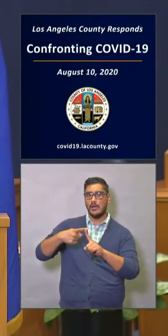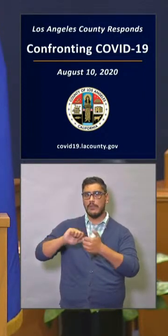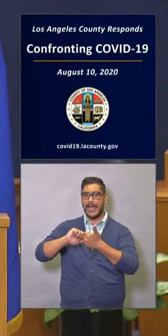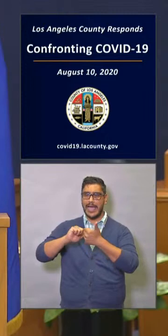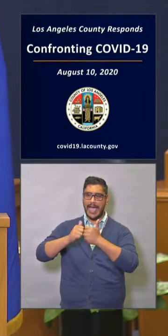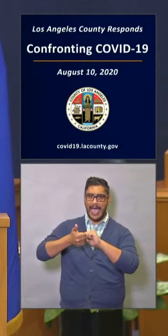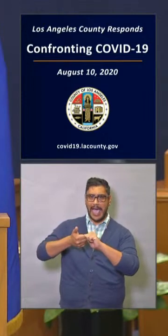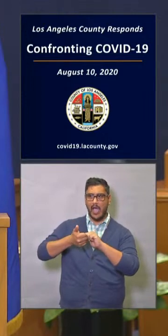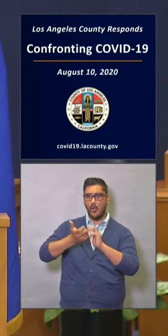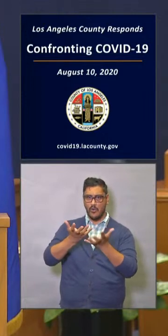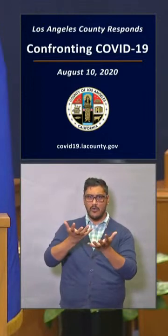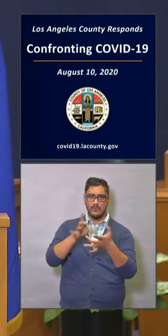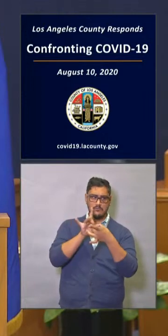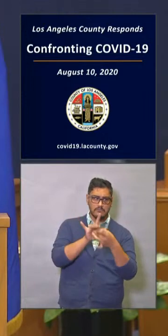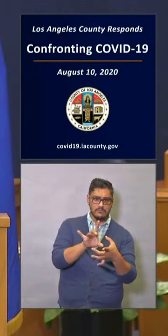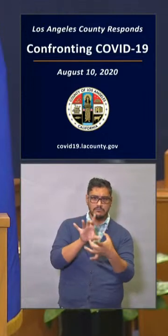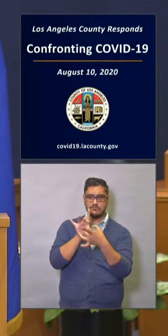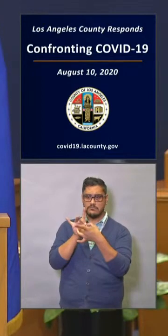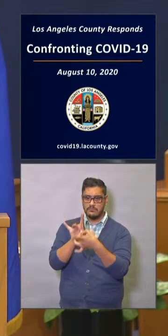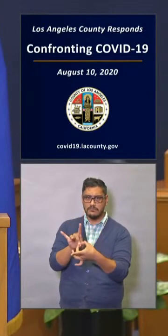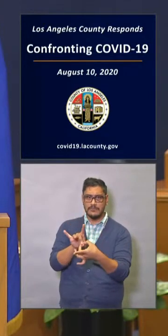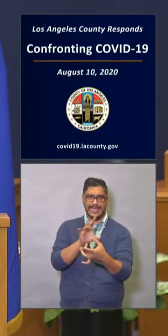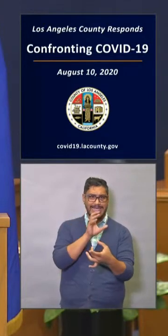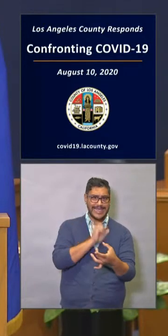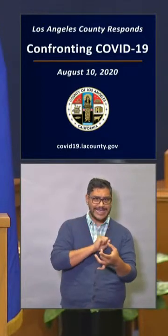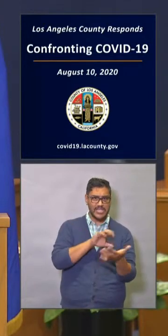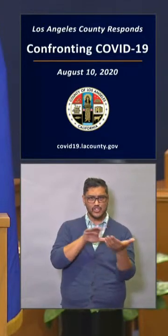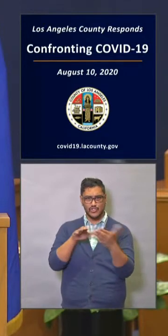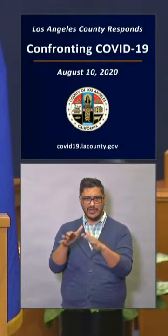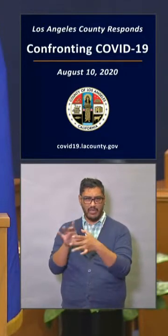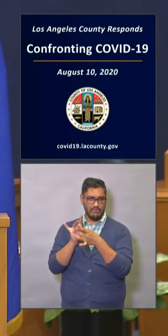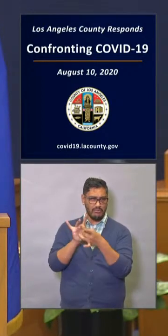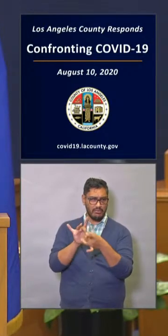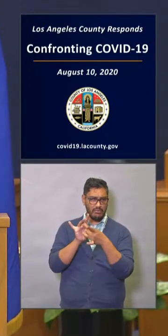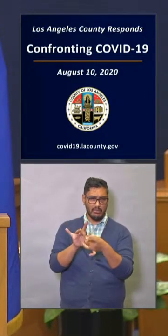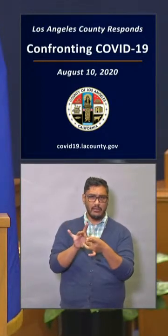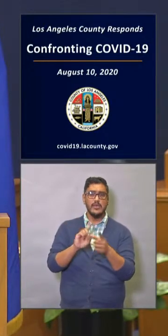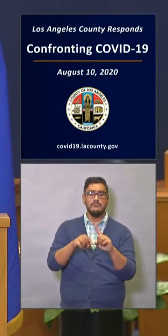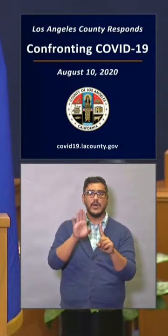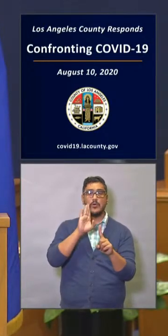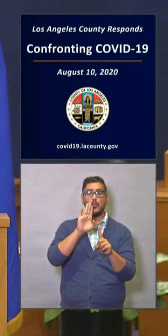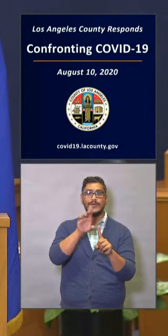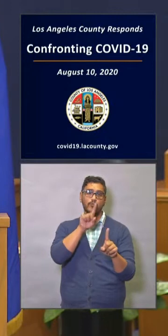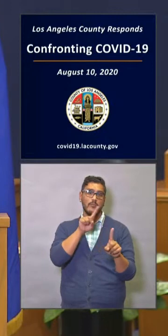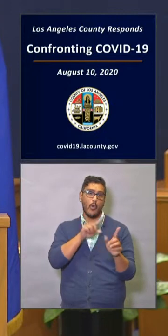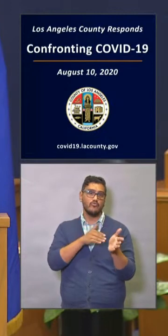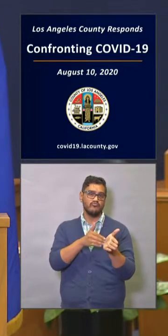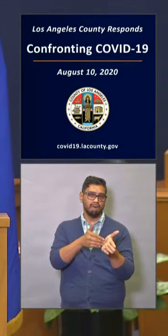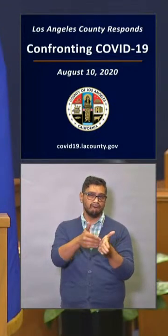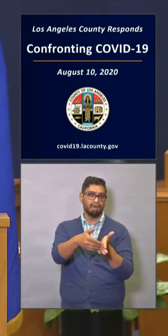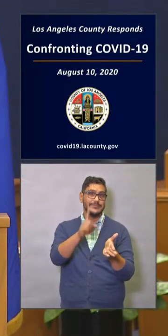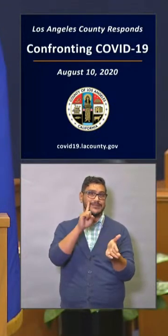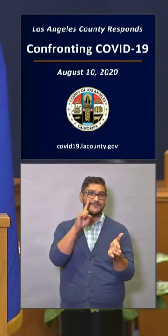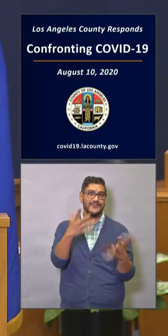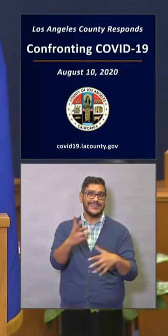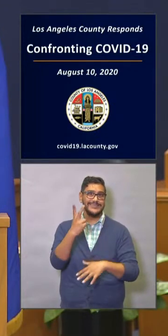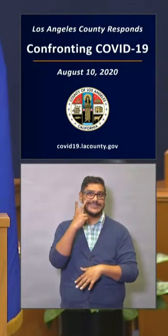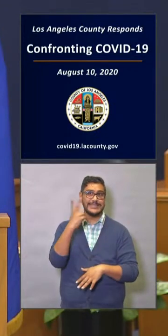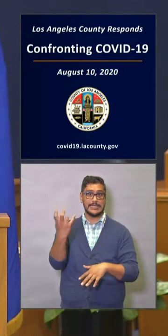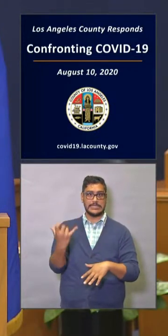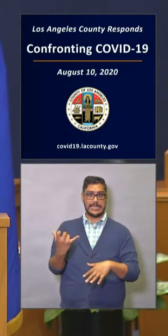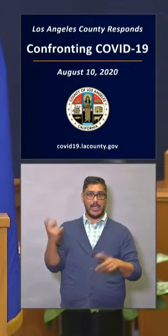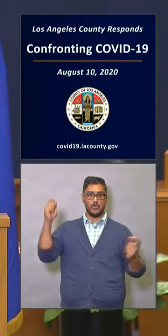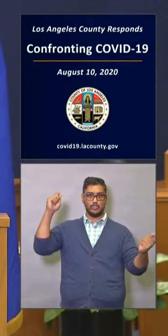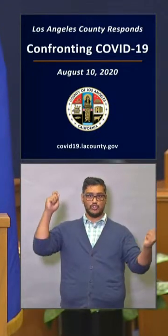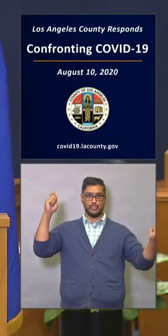distribution of deaths by age. But again, we'll do those reports regularly because we know, as we've seen the shift